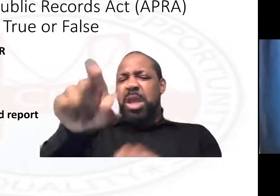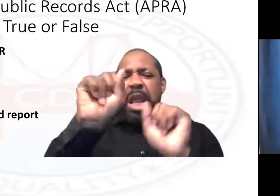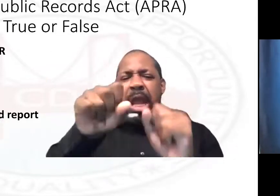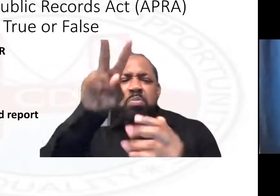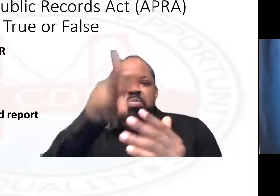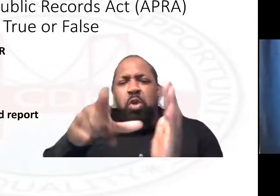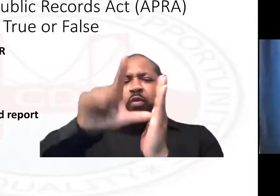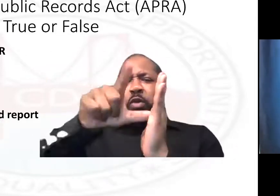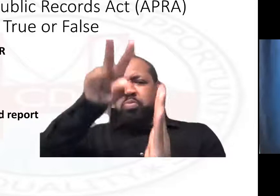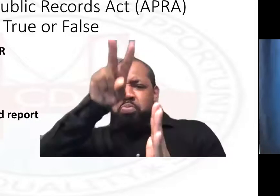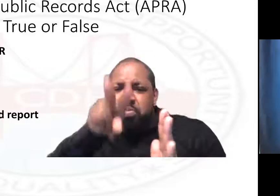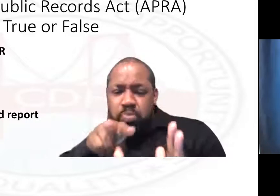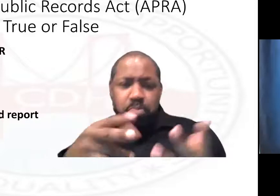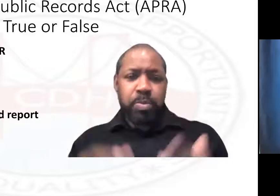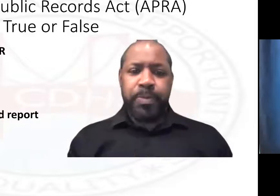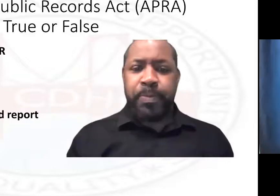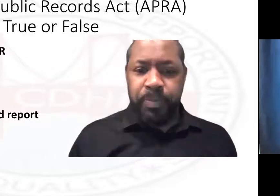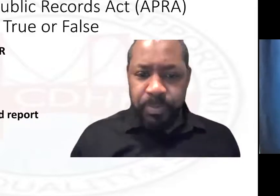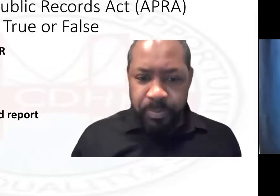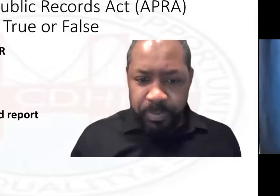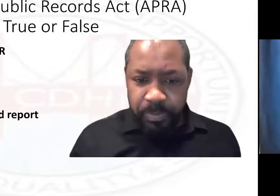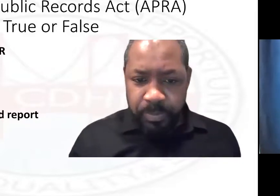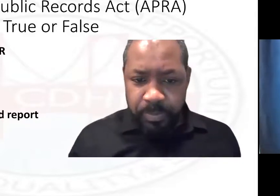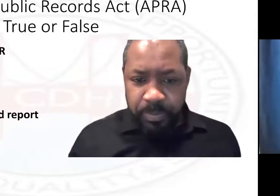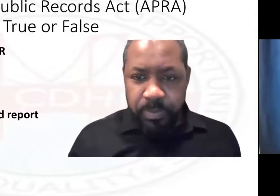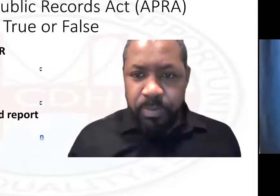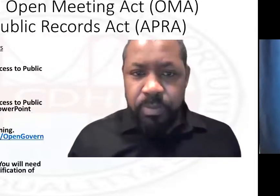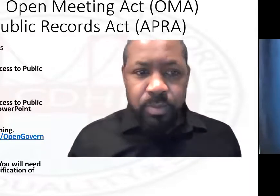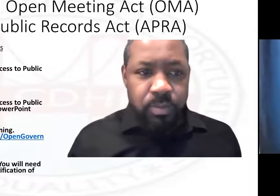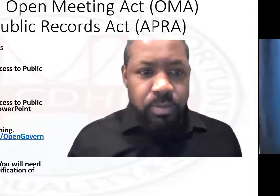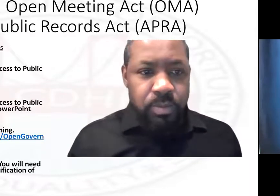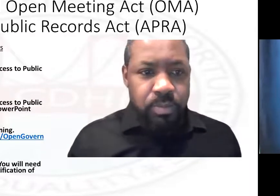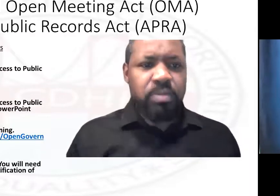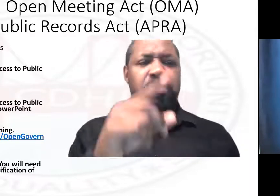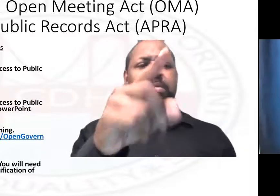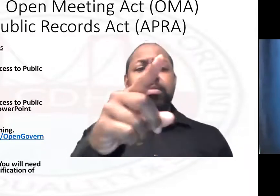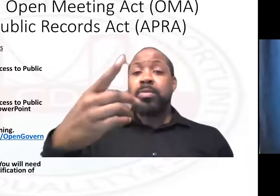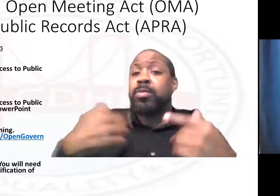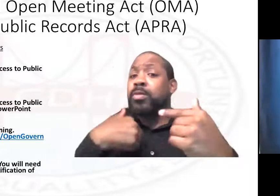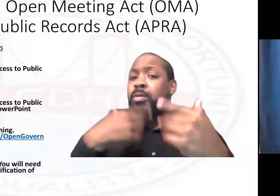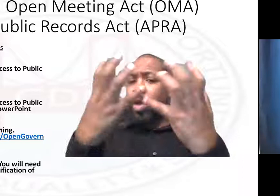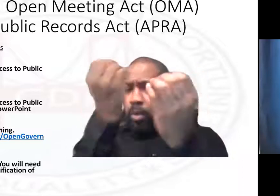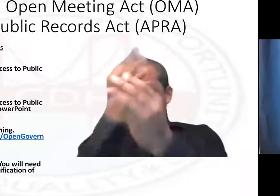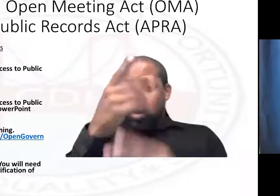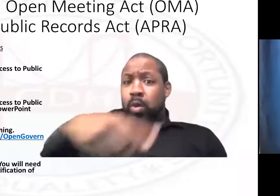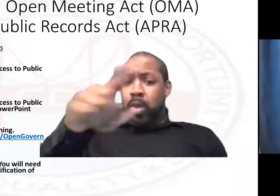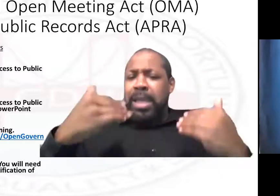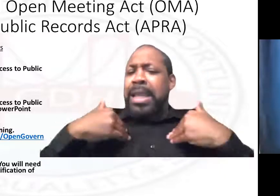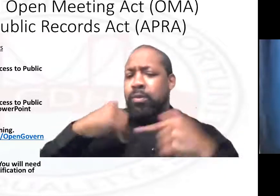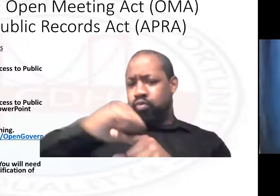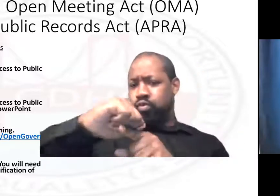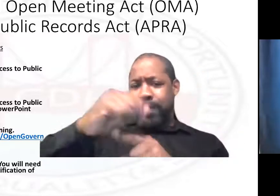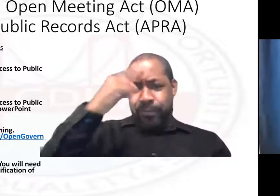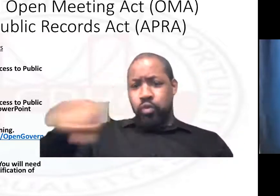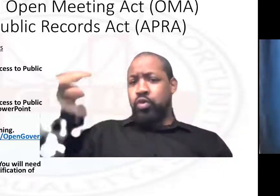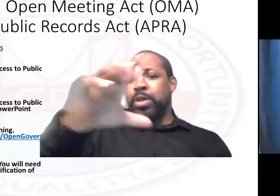information, which recordings. I could definitely send this to you so that you can review it and know which is public